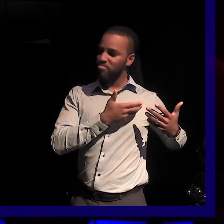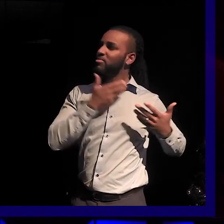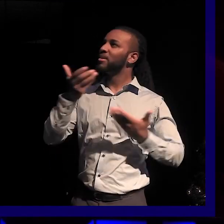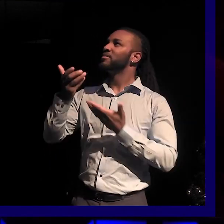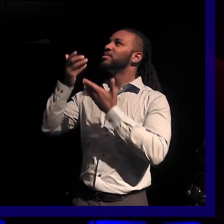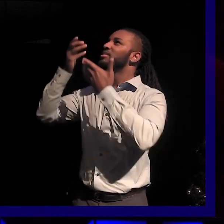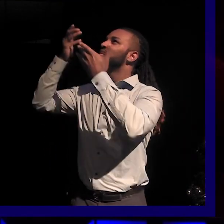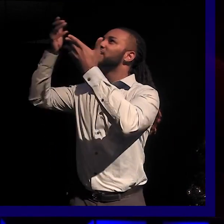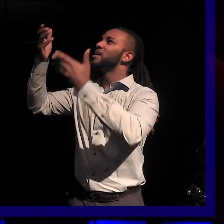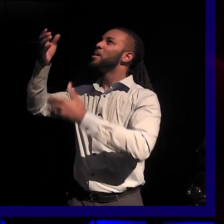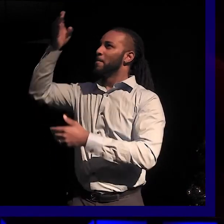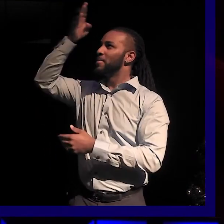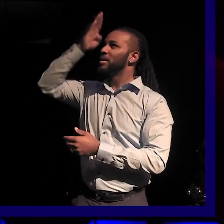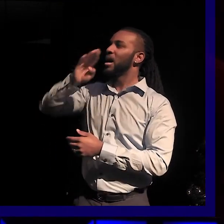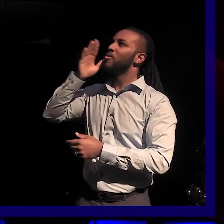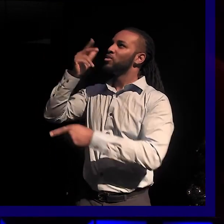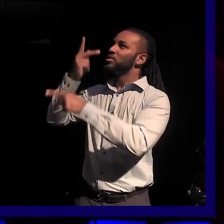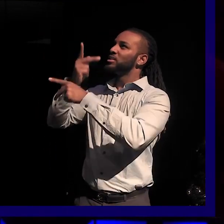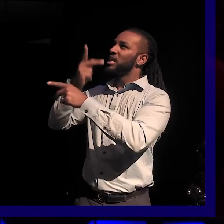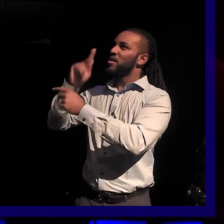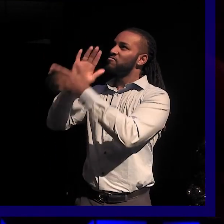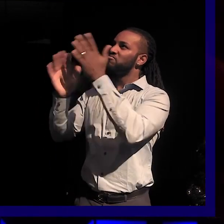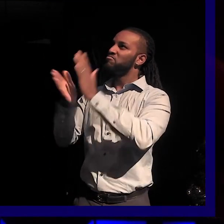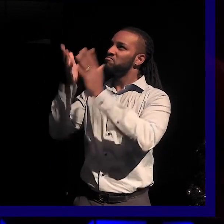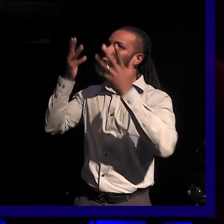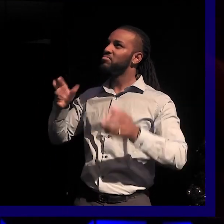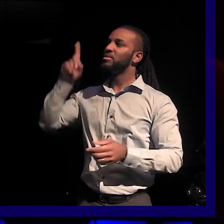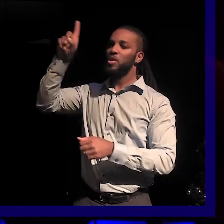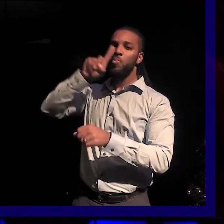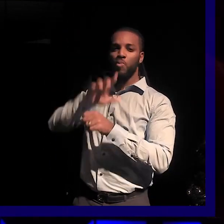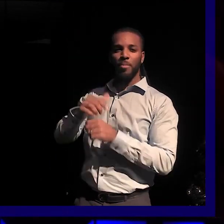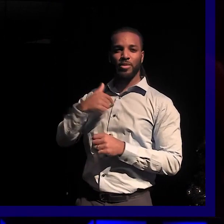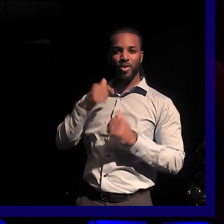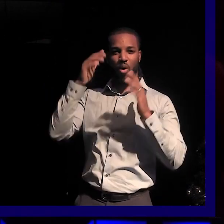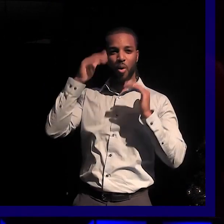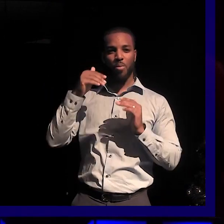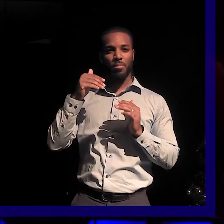victory and healing is coming, and He's promised me hope and joy.